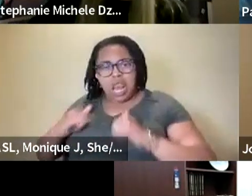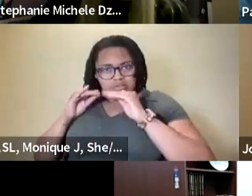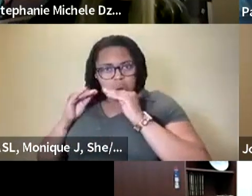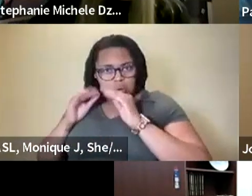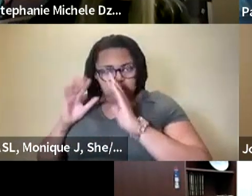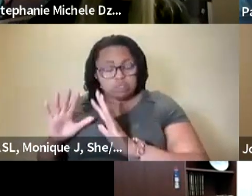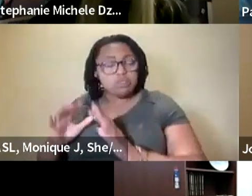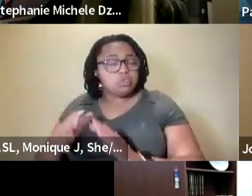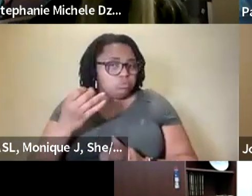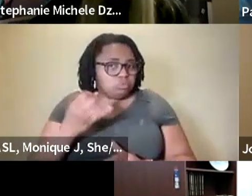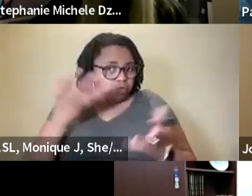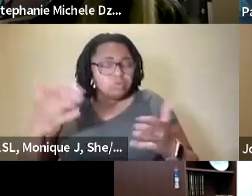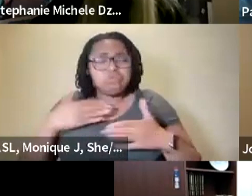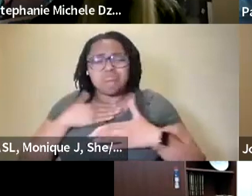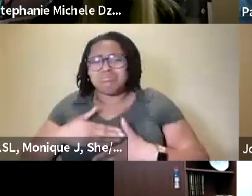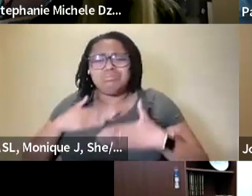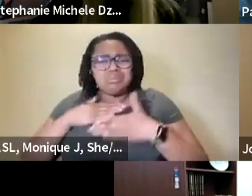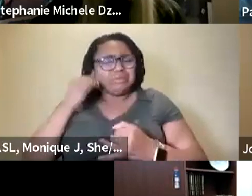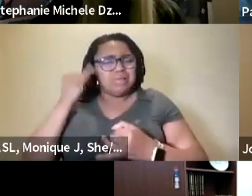has.